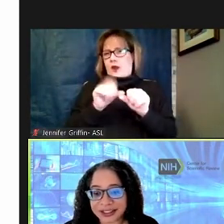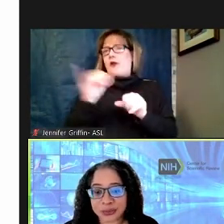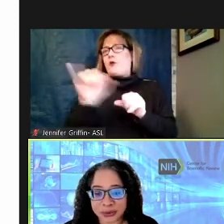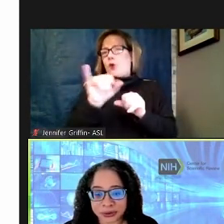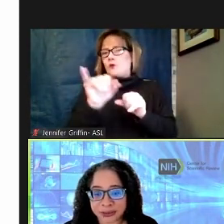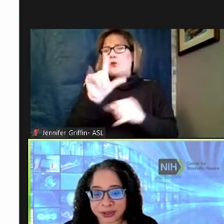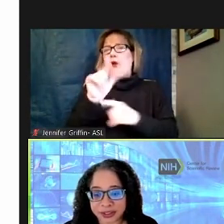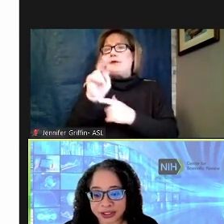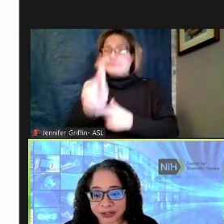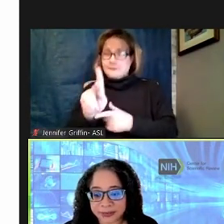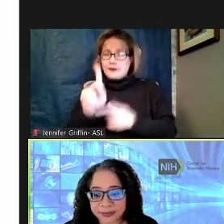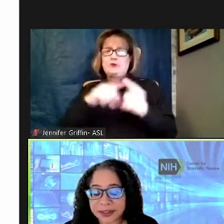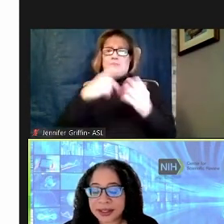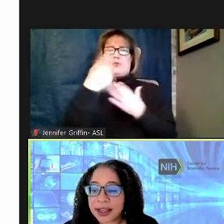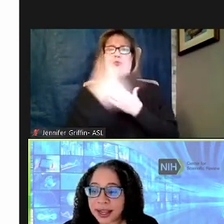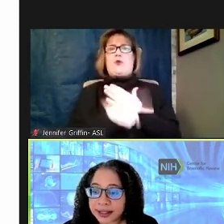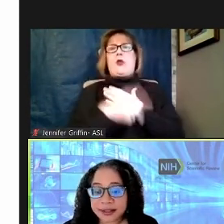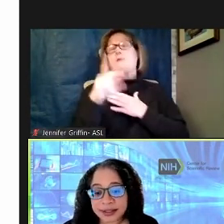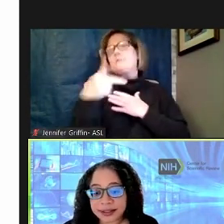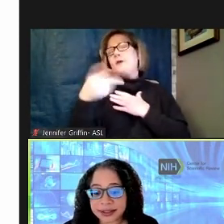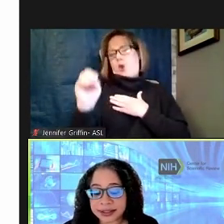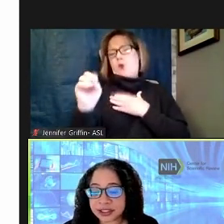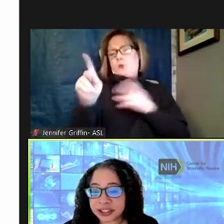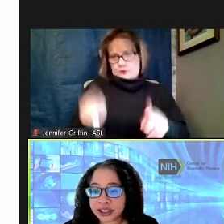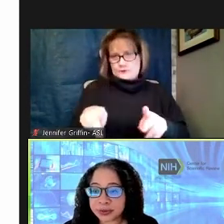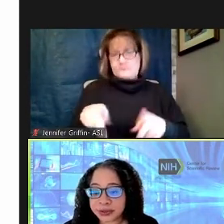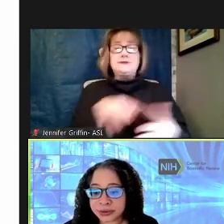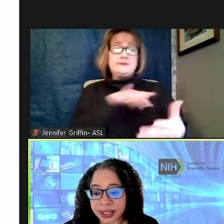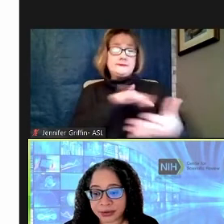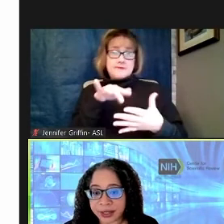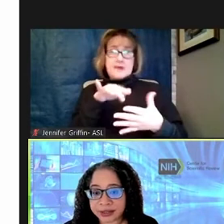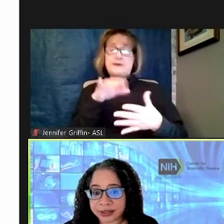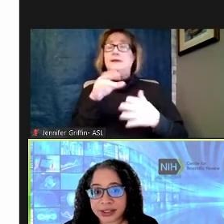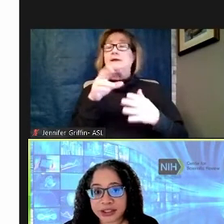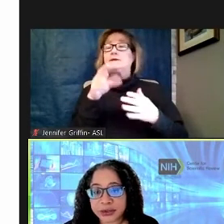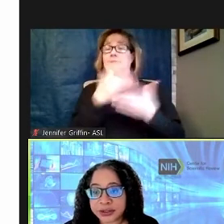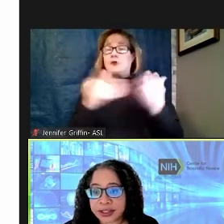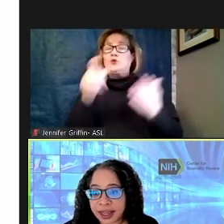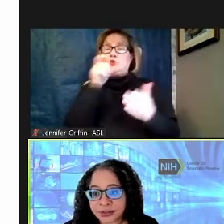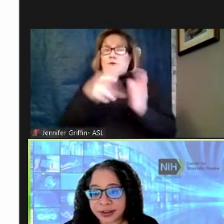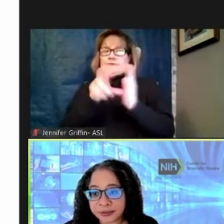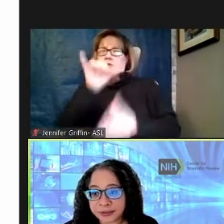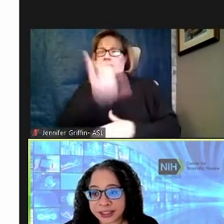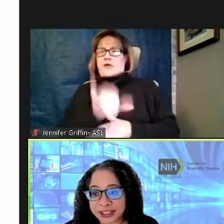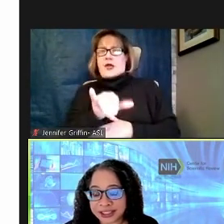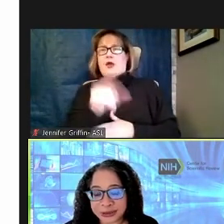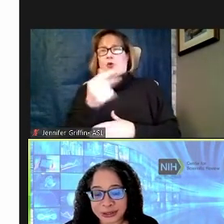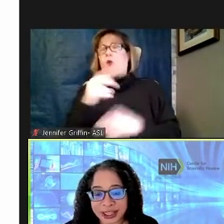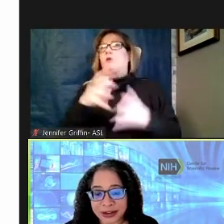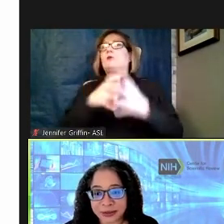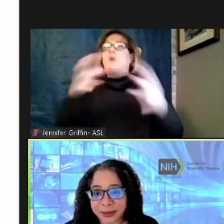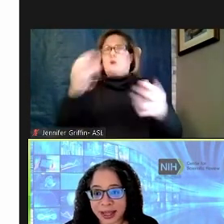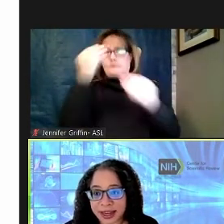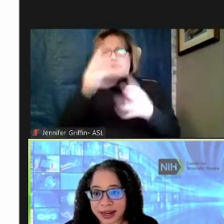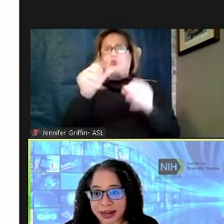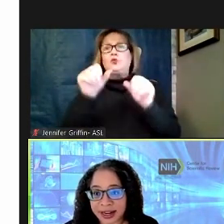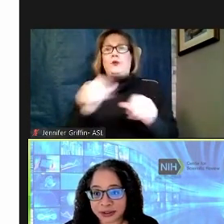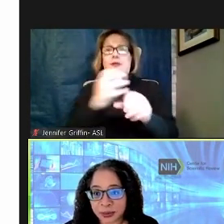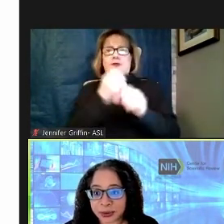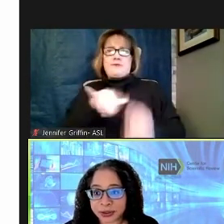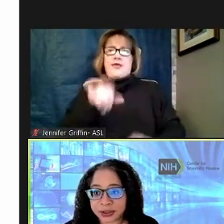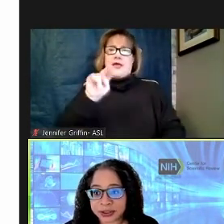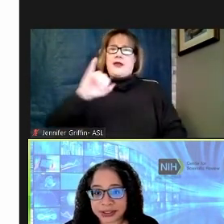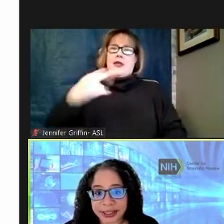link to program officials and the study section that reviewed that grant. So there's a lot of information that you can get from that